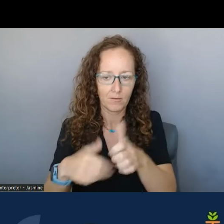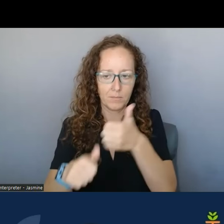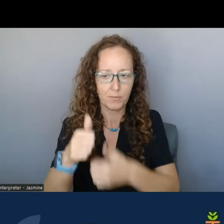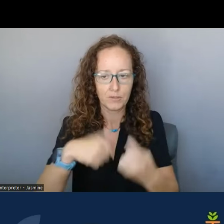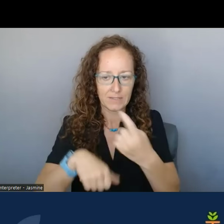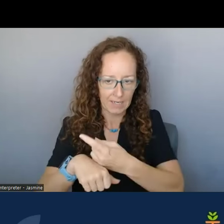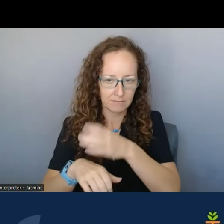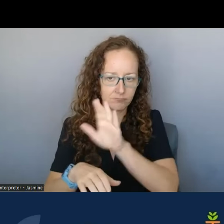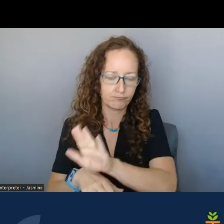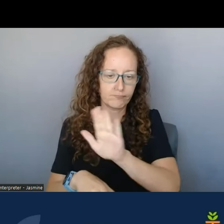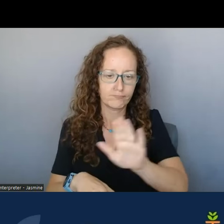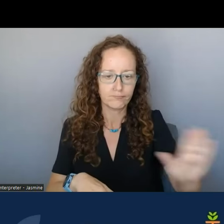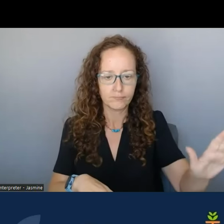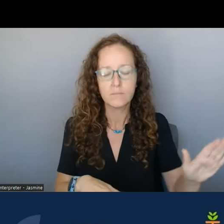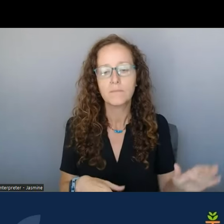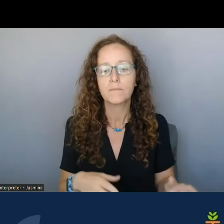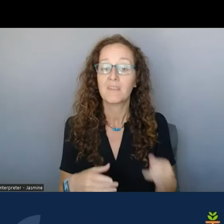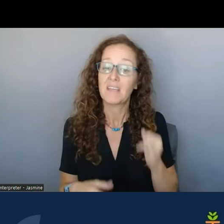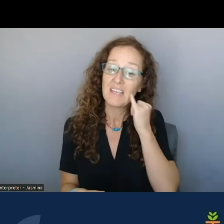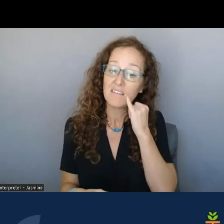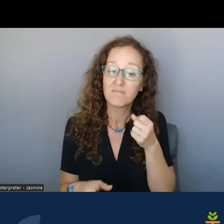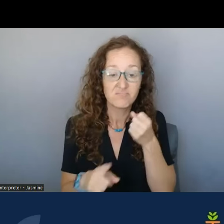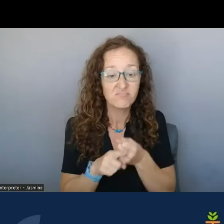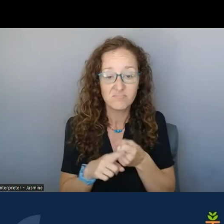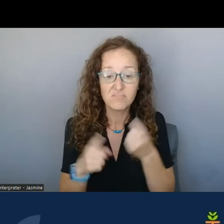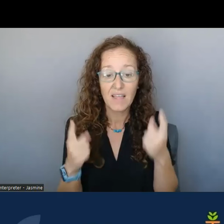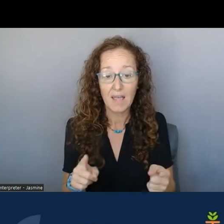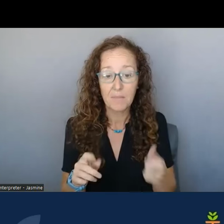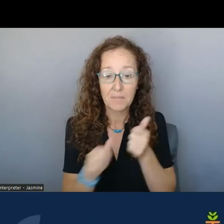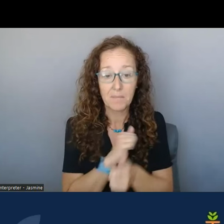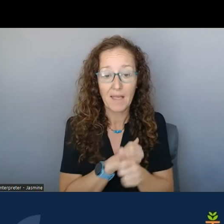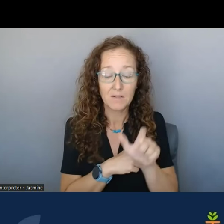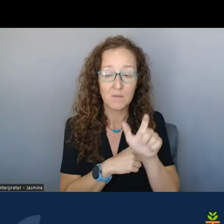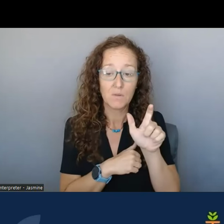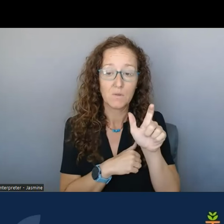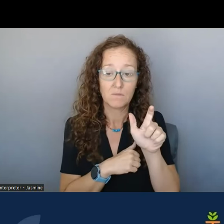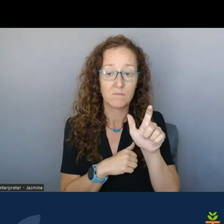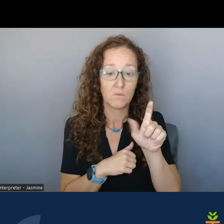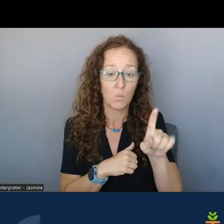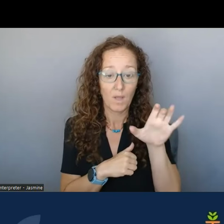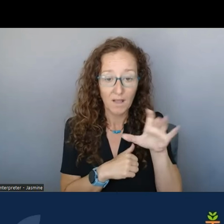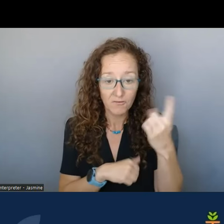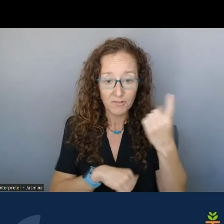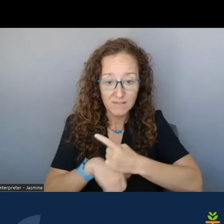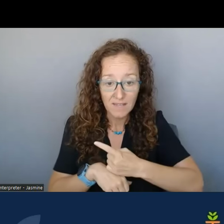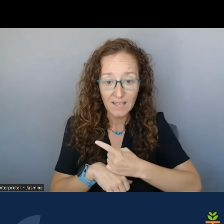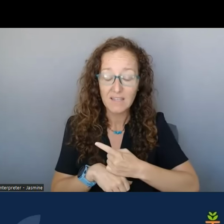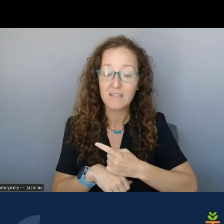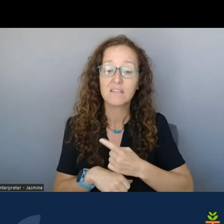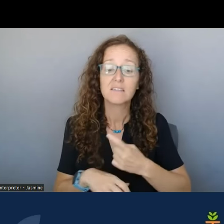that situation, then of course it may be out of pocket or wouldn't be covered under Part A.